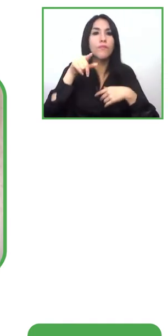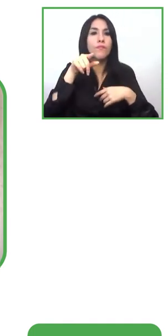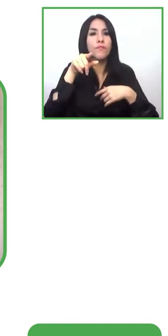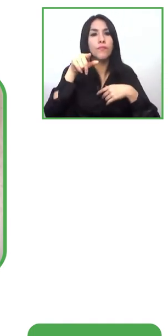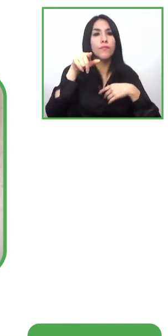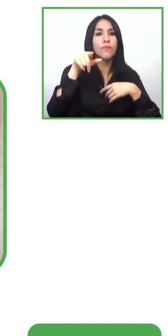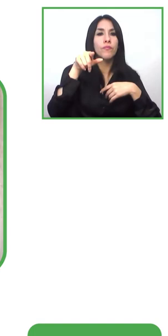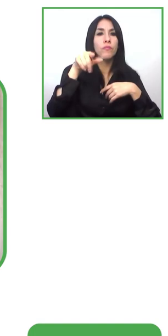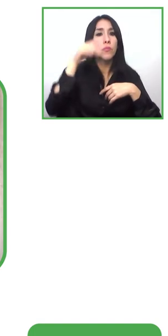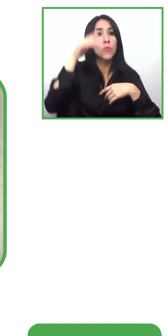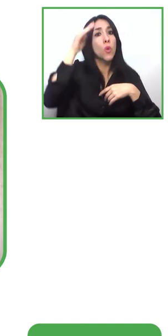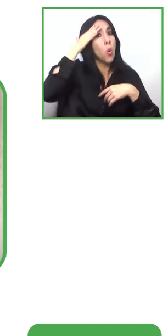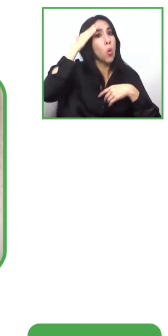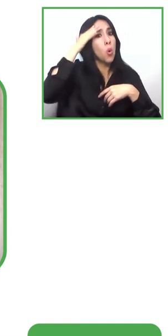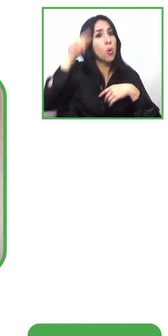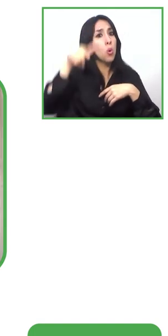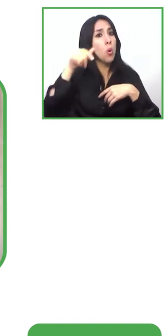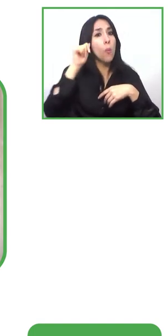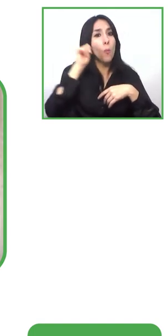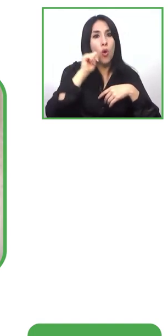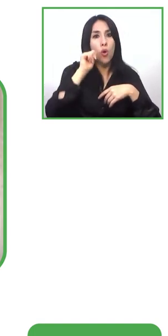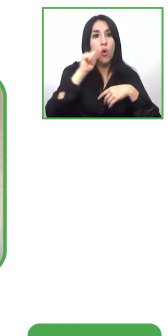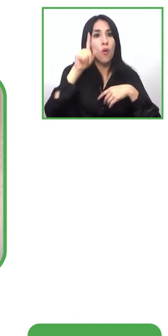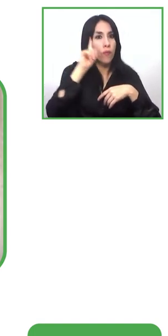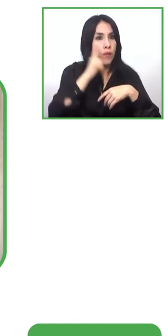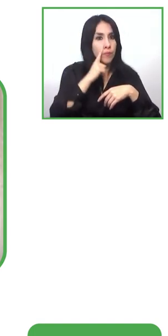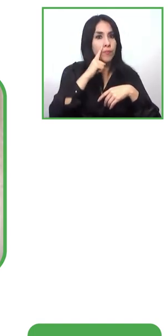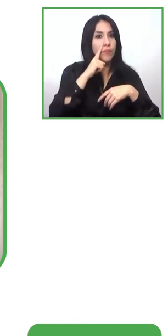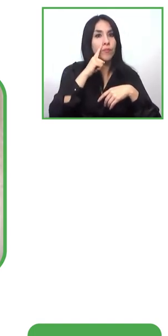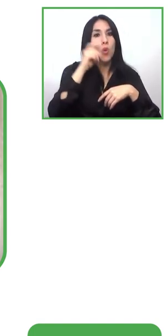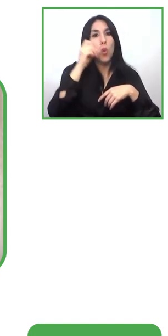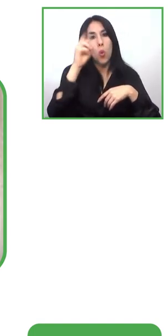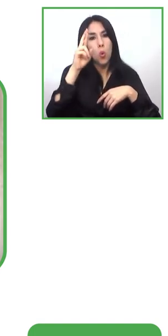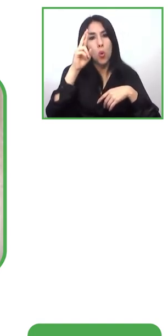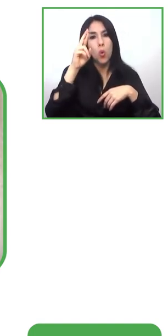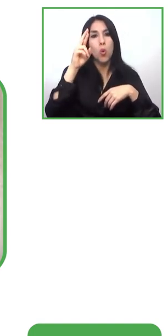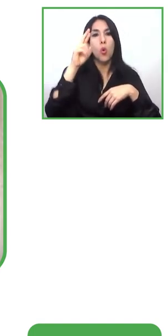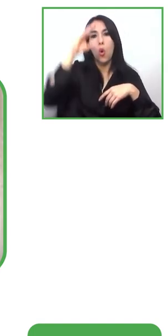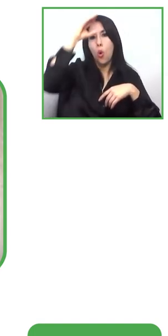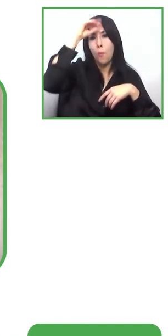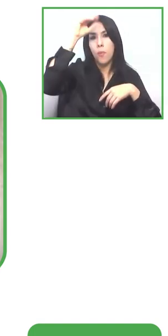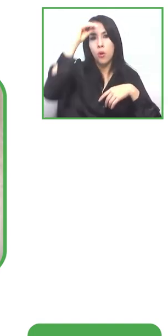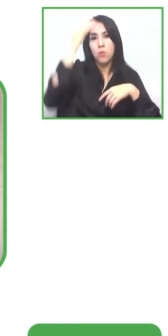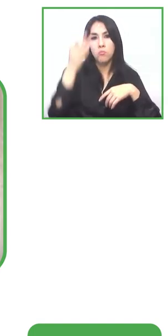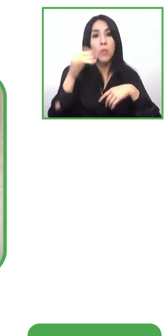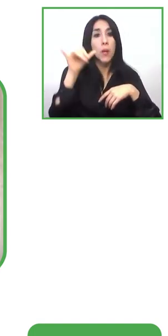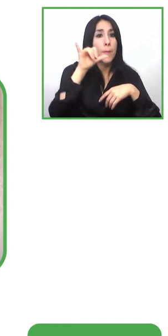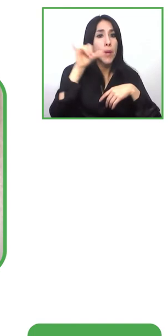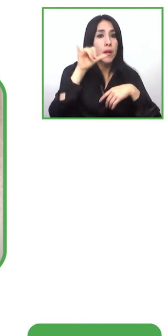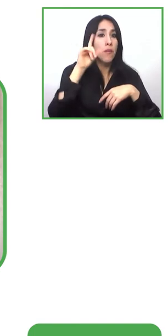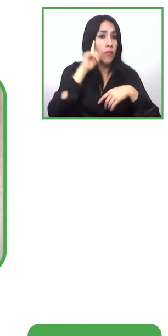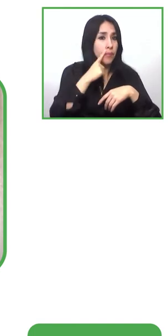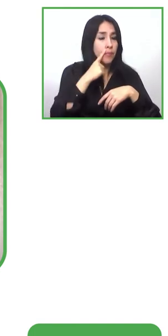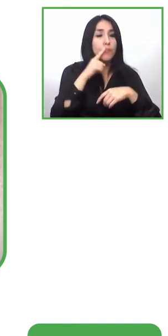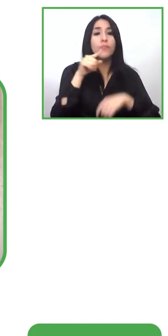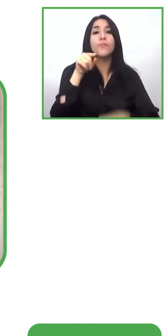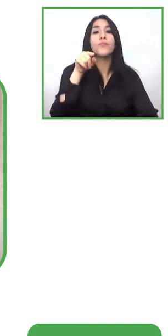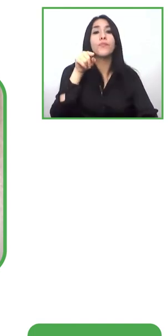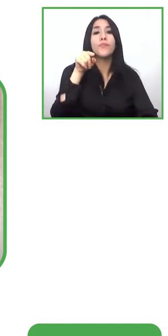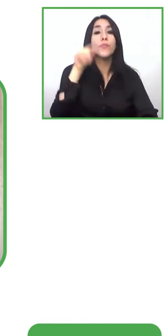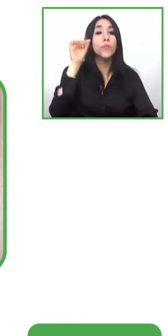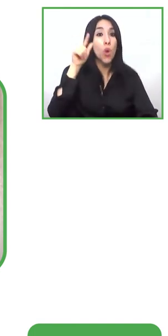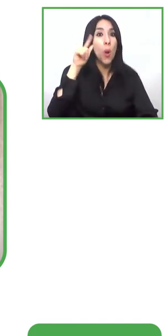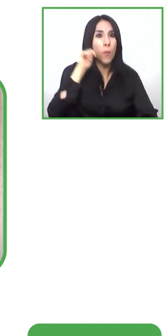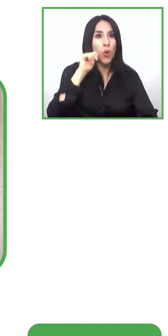perspective shifted from viewing and defining a deaf person as somebody who can't, to shift their perspective and realize that a deaf